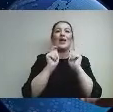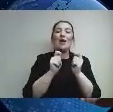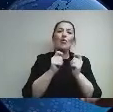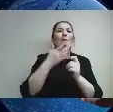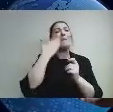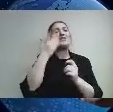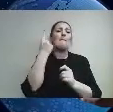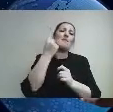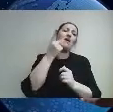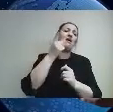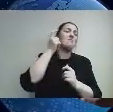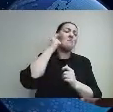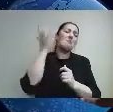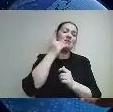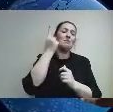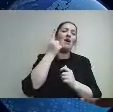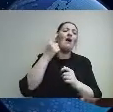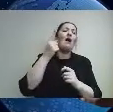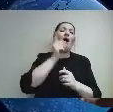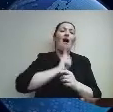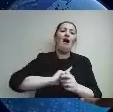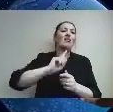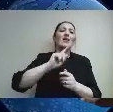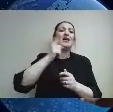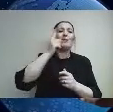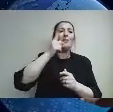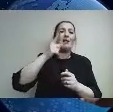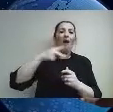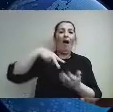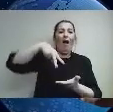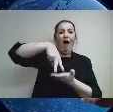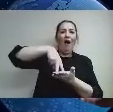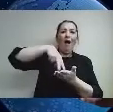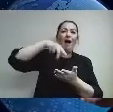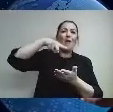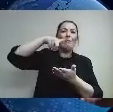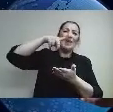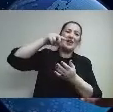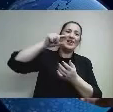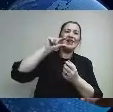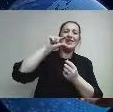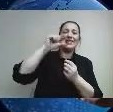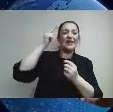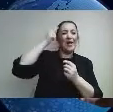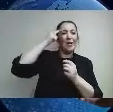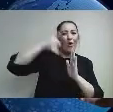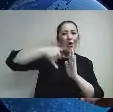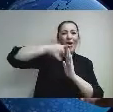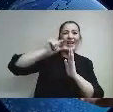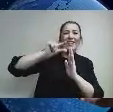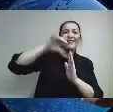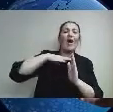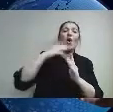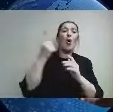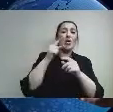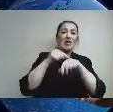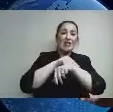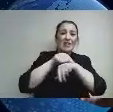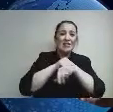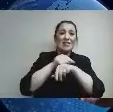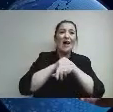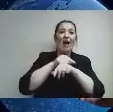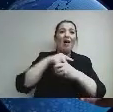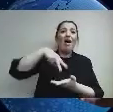one uh, foot. They can walk comfortably, but they